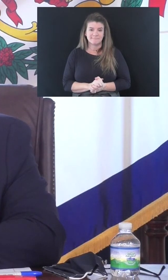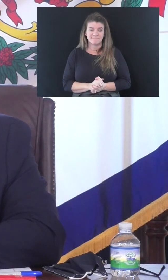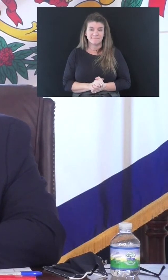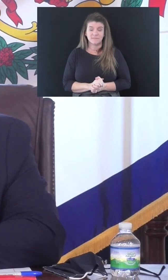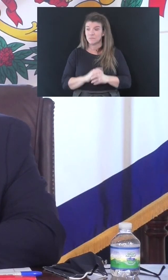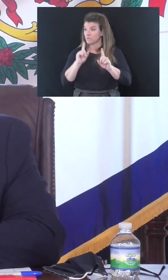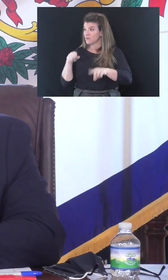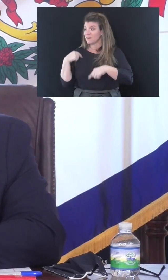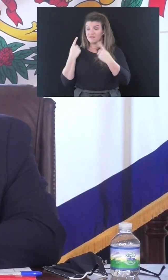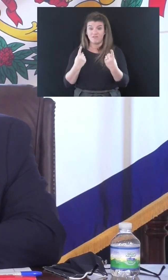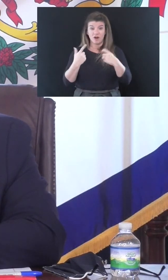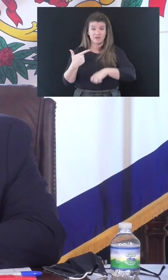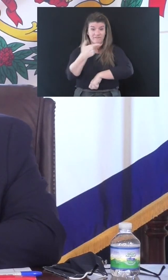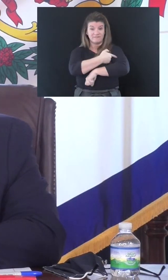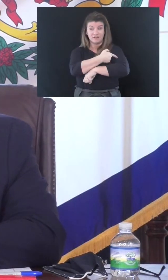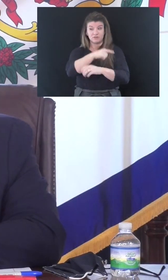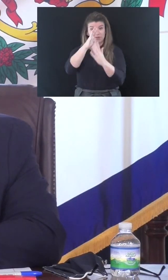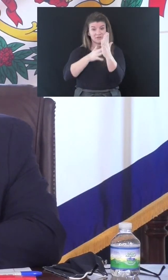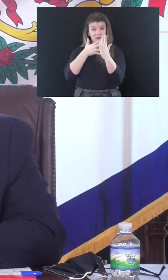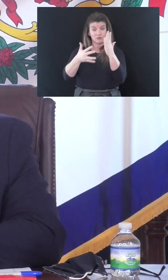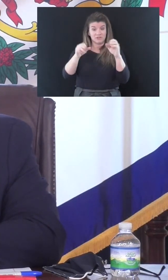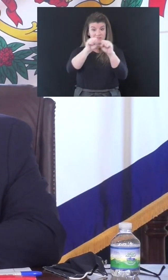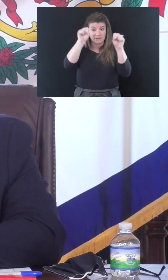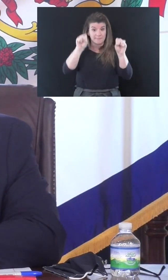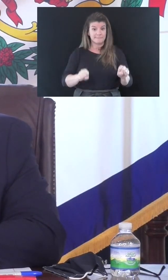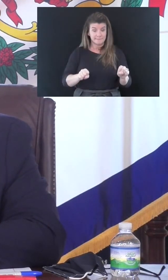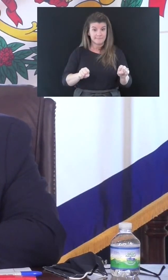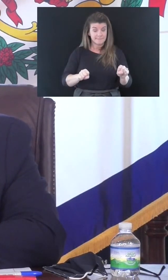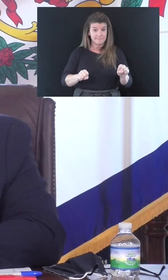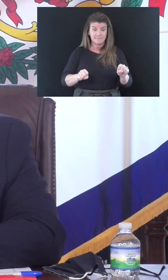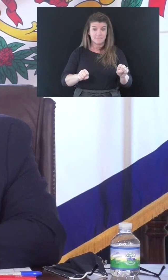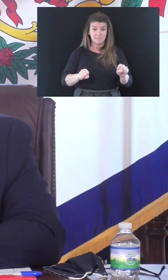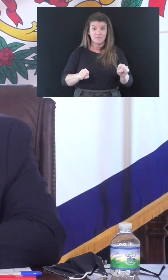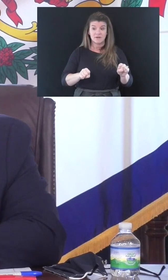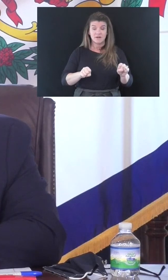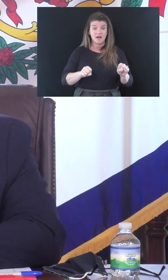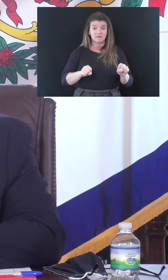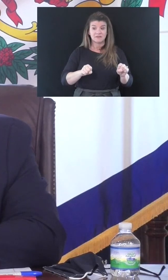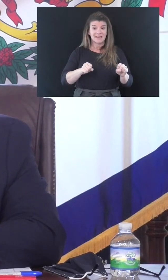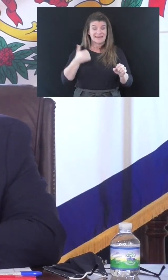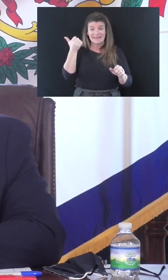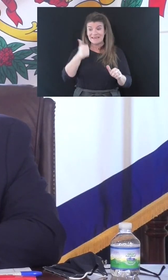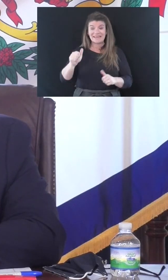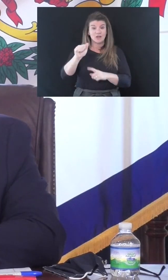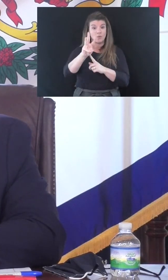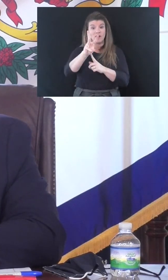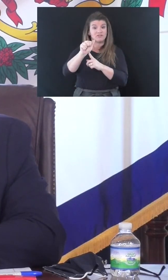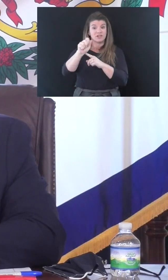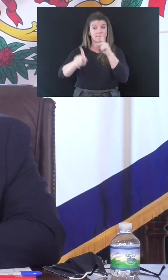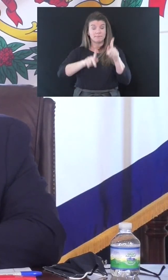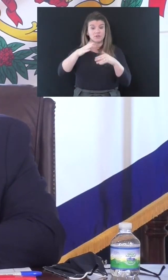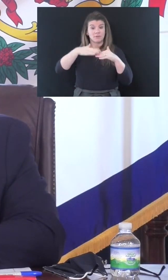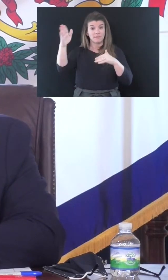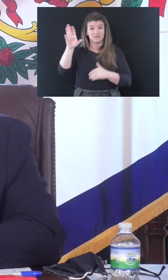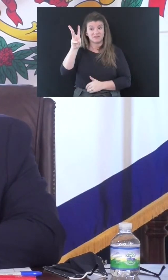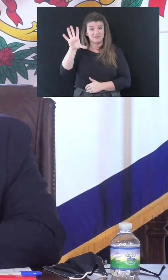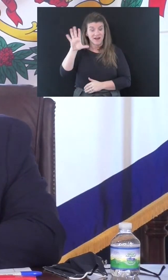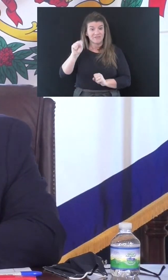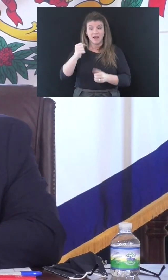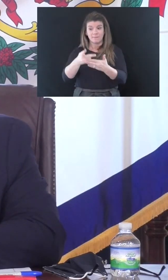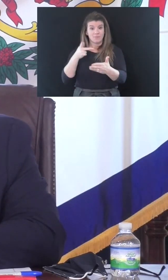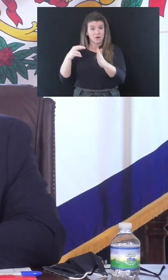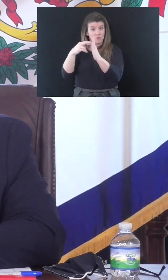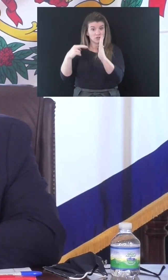As far as our vaccine scheduling system, you know, all West Virginians that are age 16 and above can pre-register.